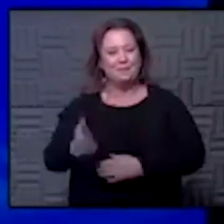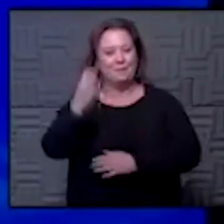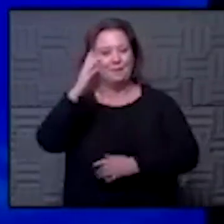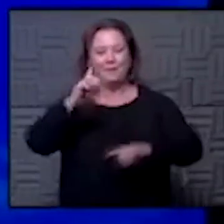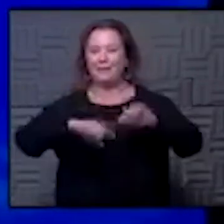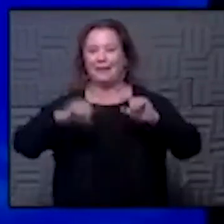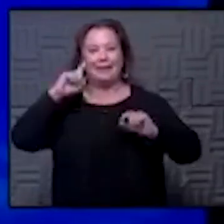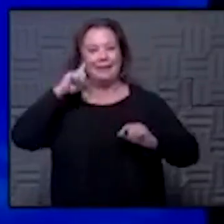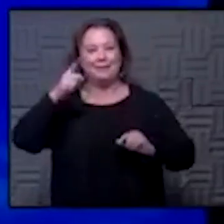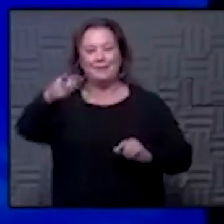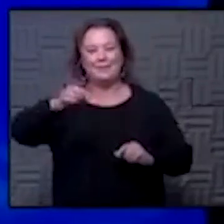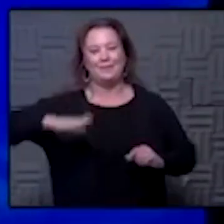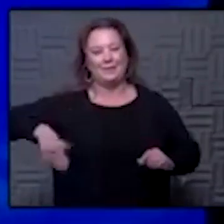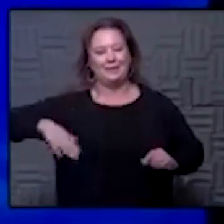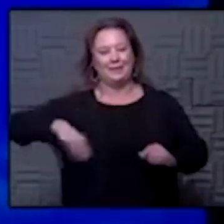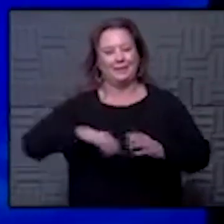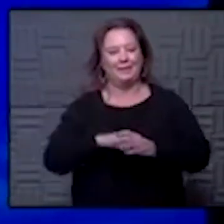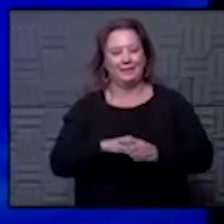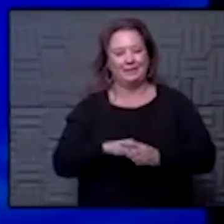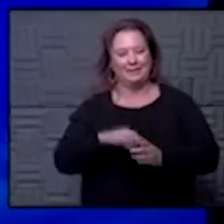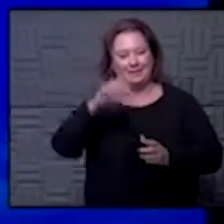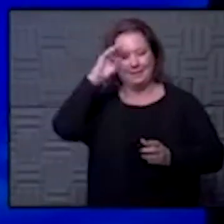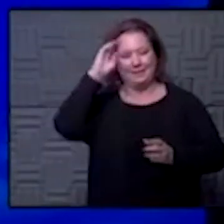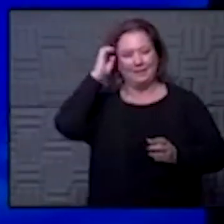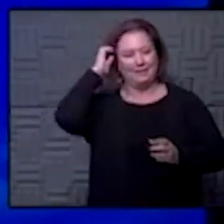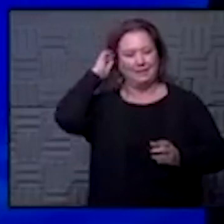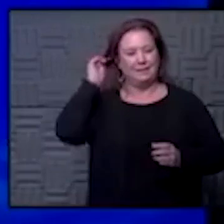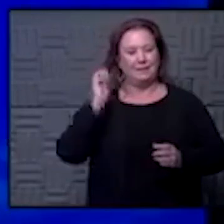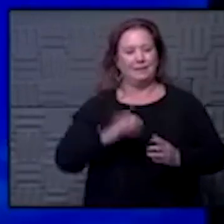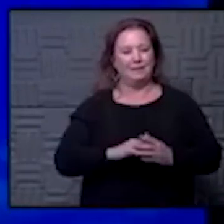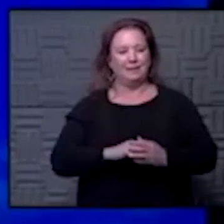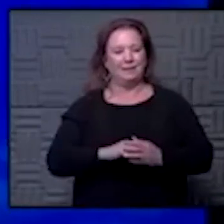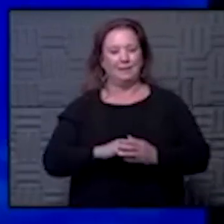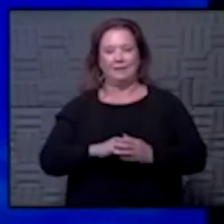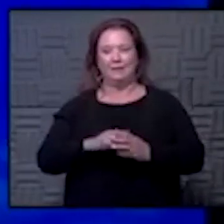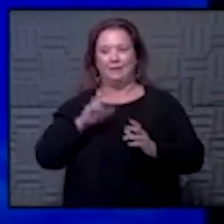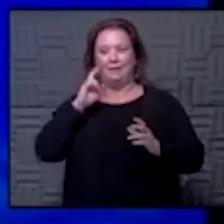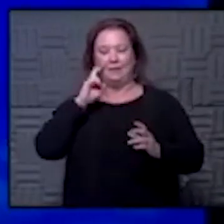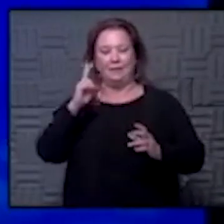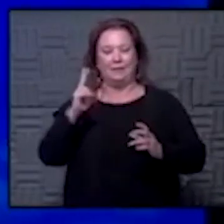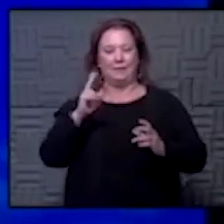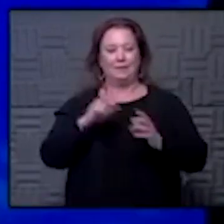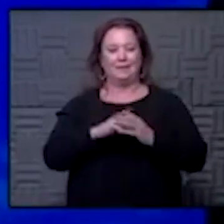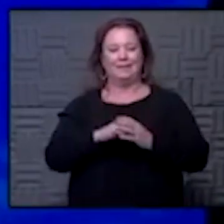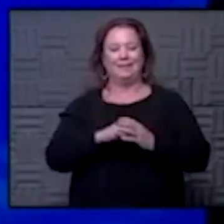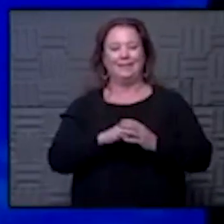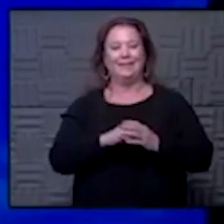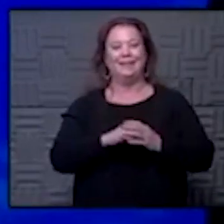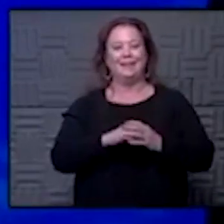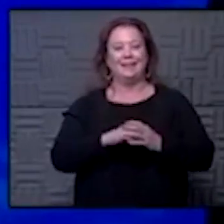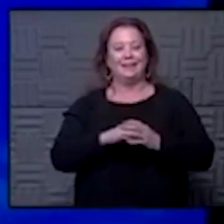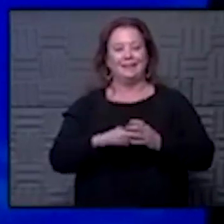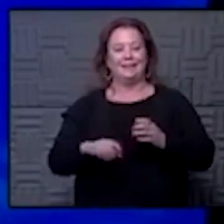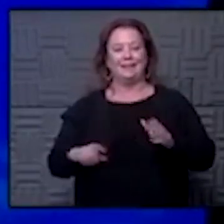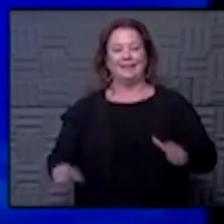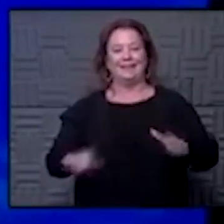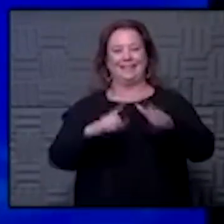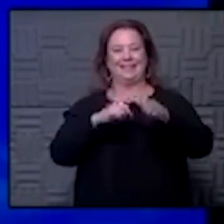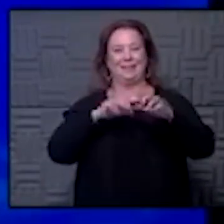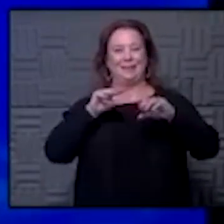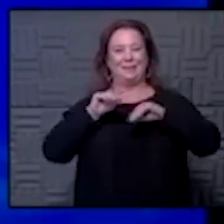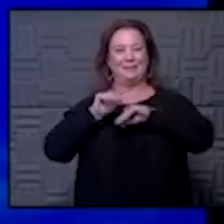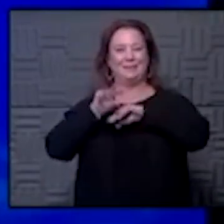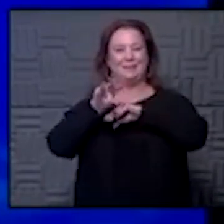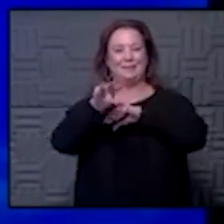Uh-oh, we're not hearing her yet. Okay, it's coming. Oh, the IFB's out. All right. Super well, let's first, up. Yeah,